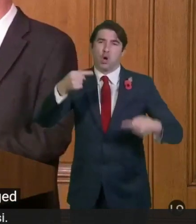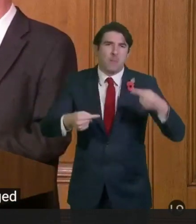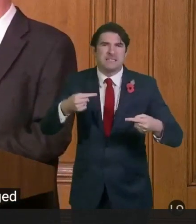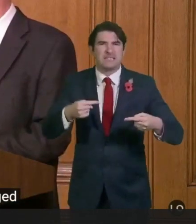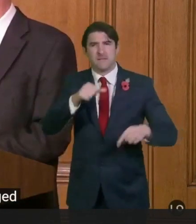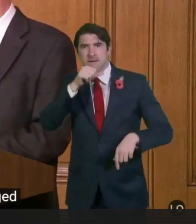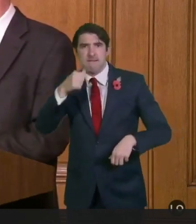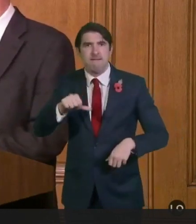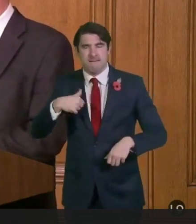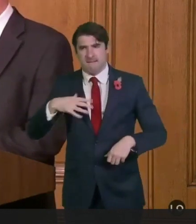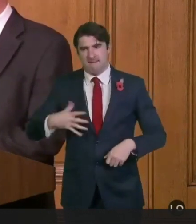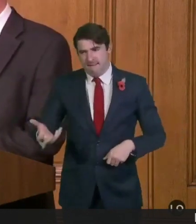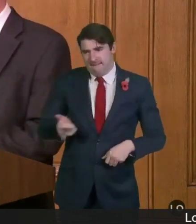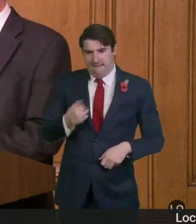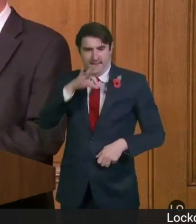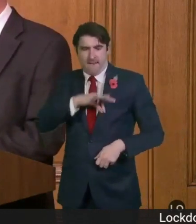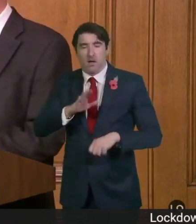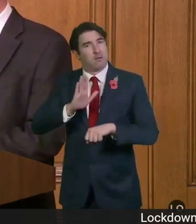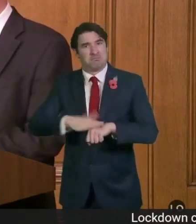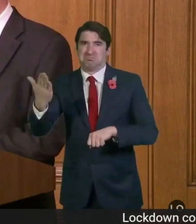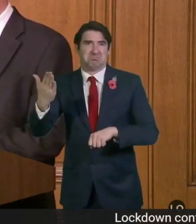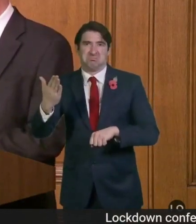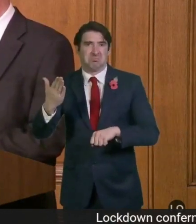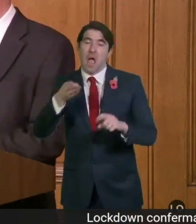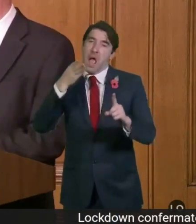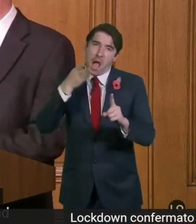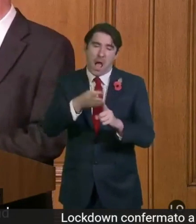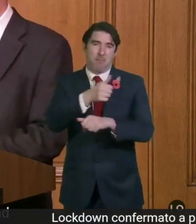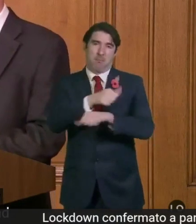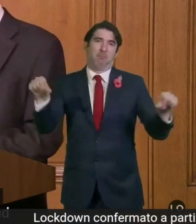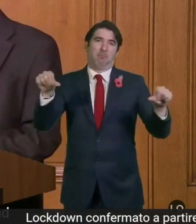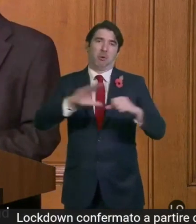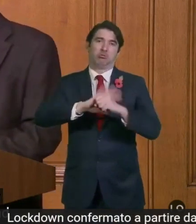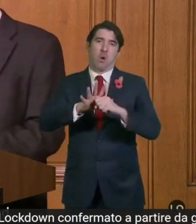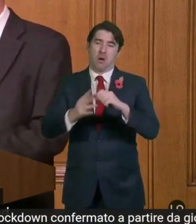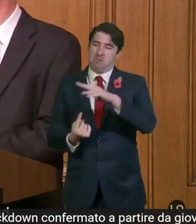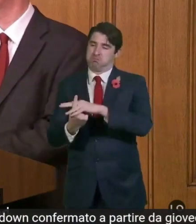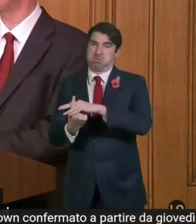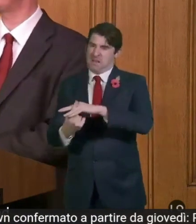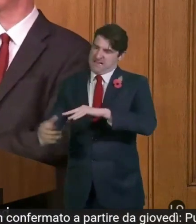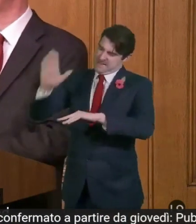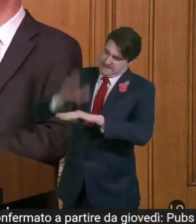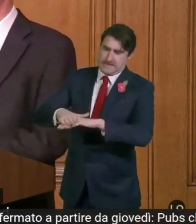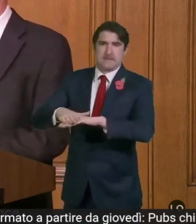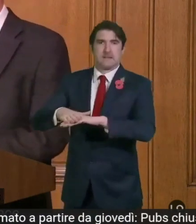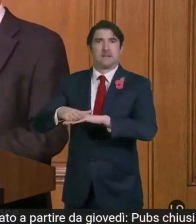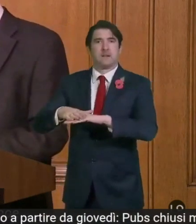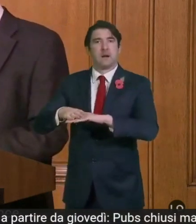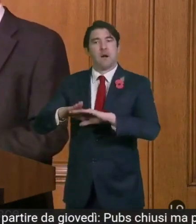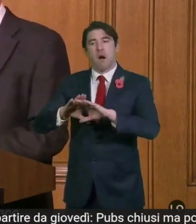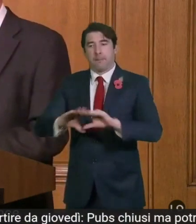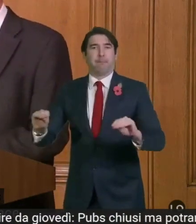has every infection we've had to date. And I think it is important always to remember that medical science